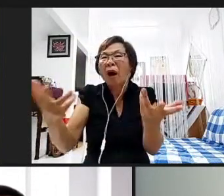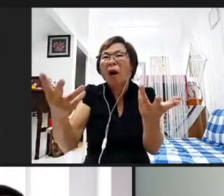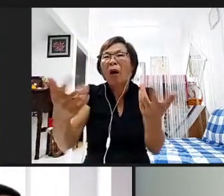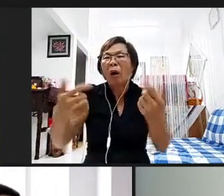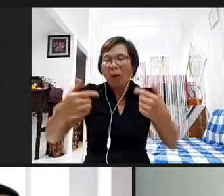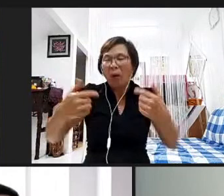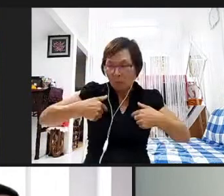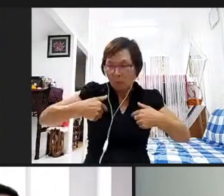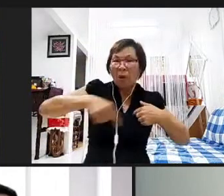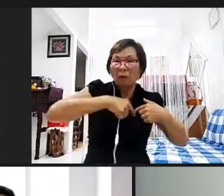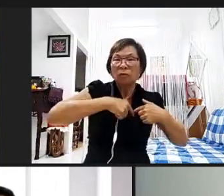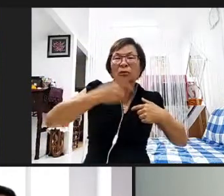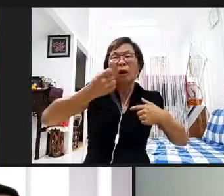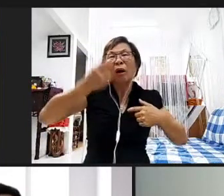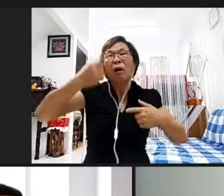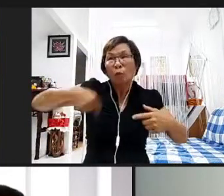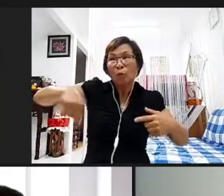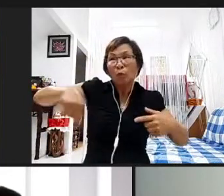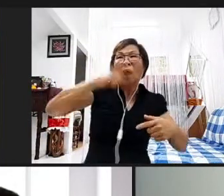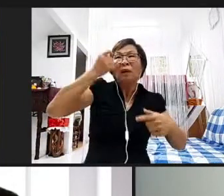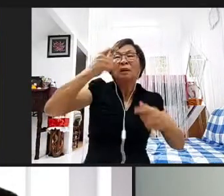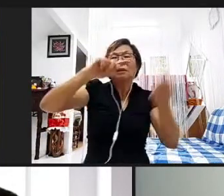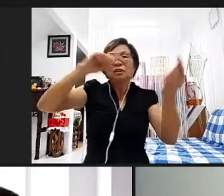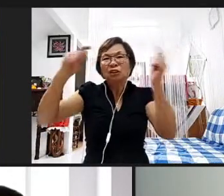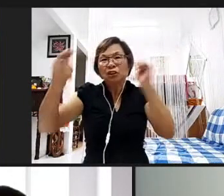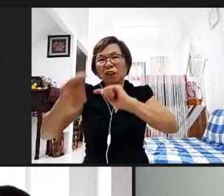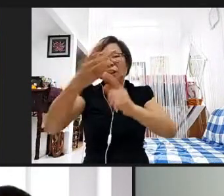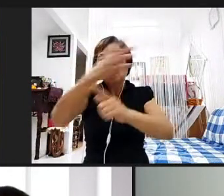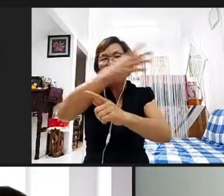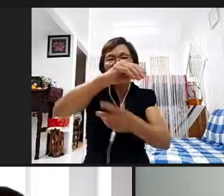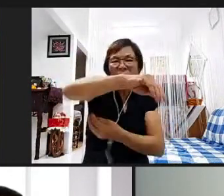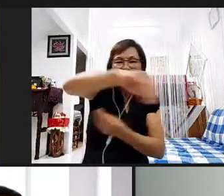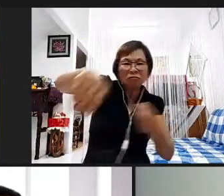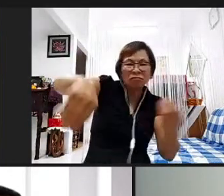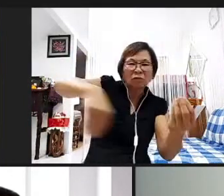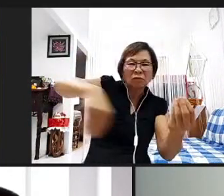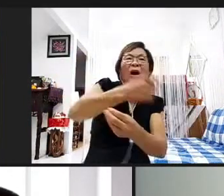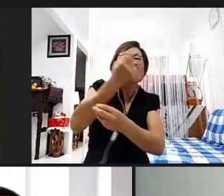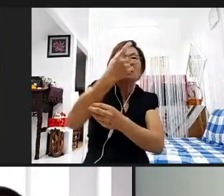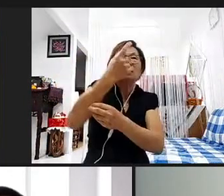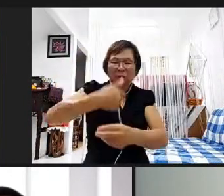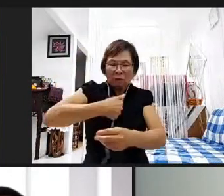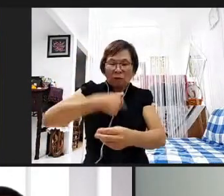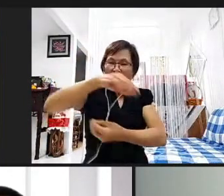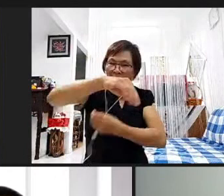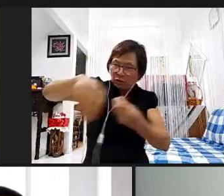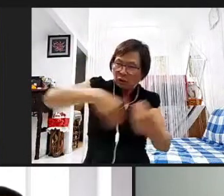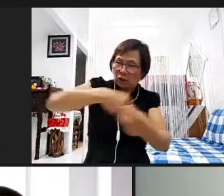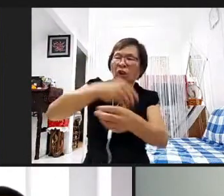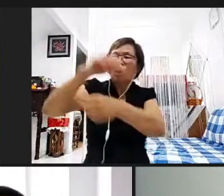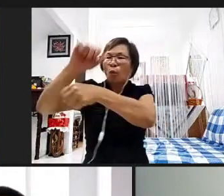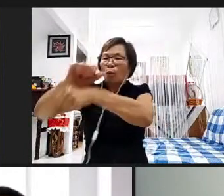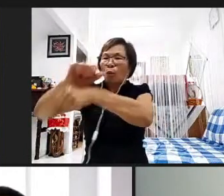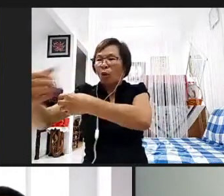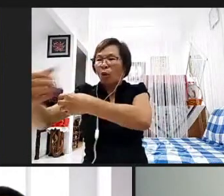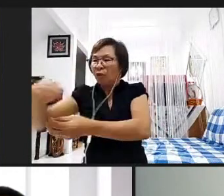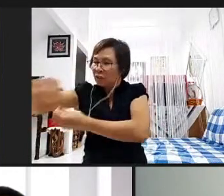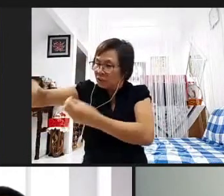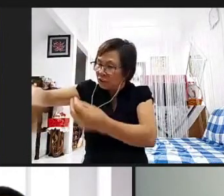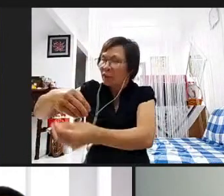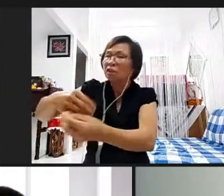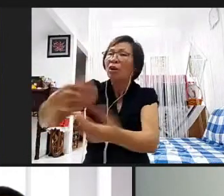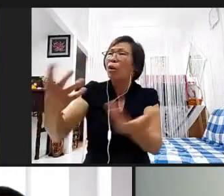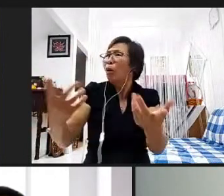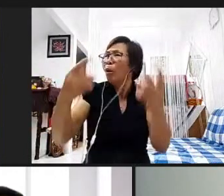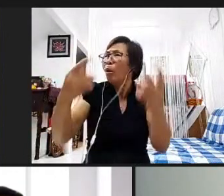to understand about change and transition, within ourselves, within the workplace? What are the